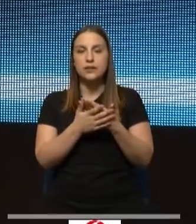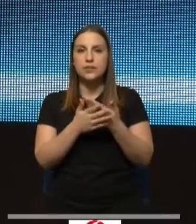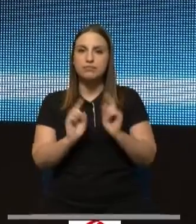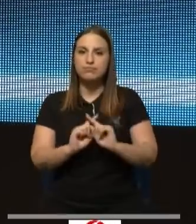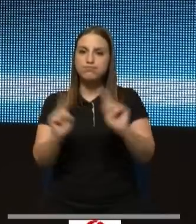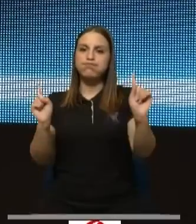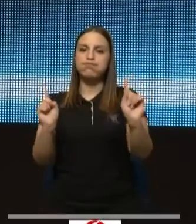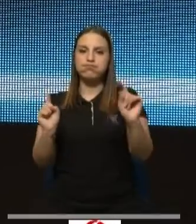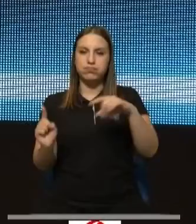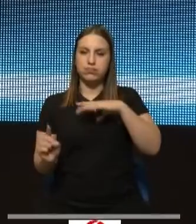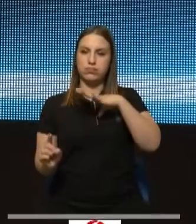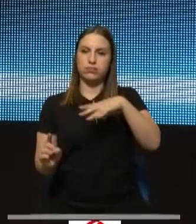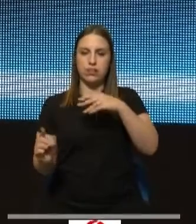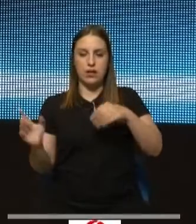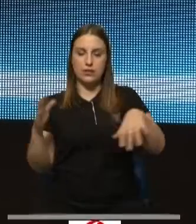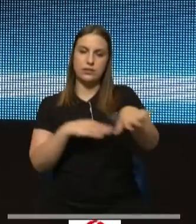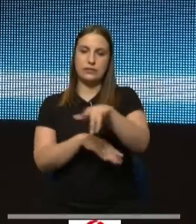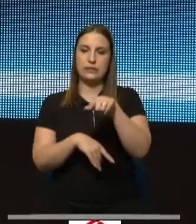removes us from people,